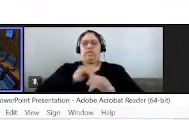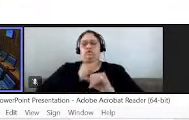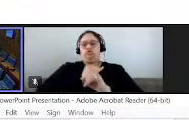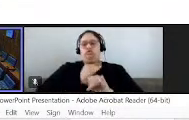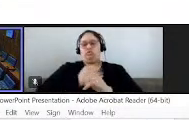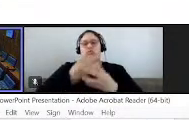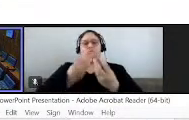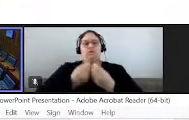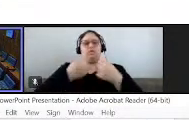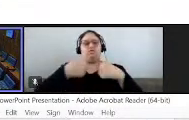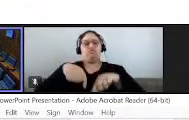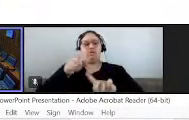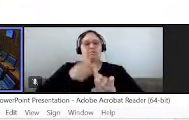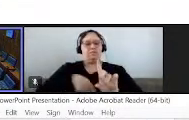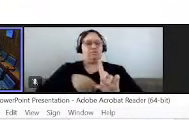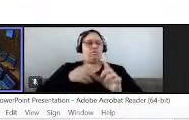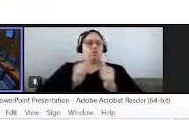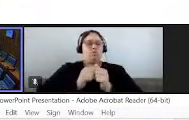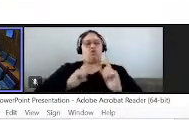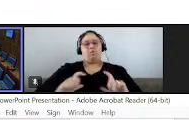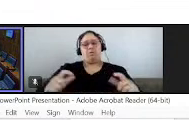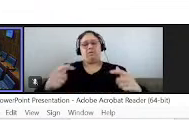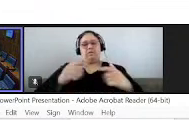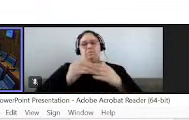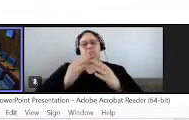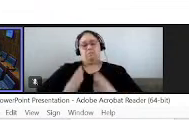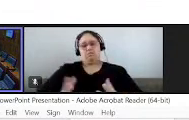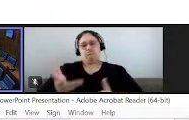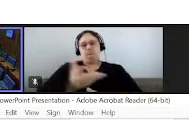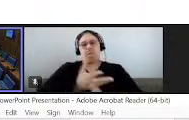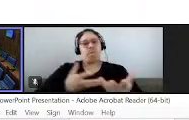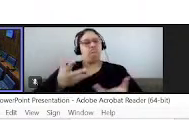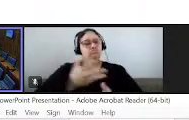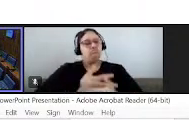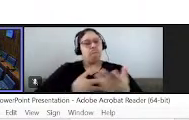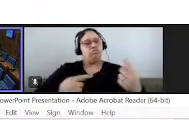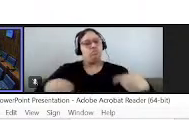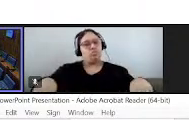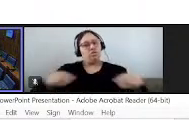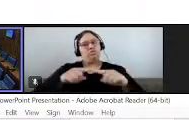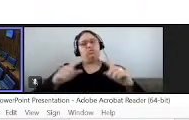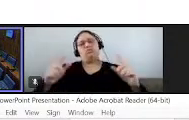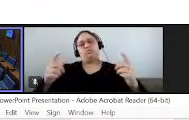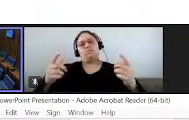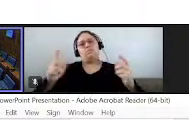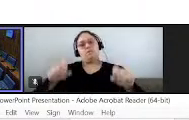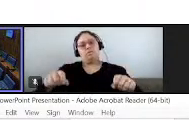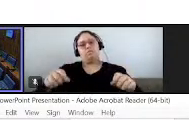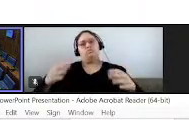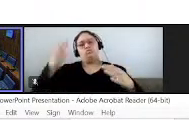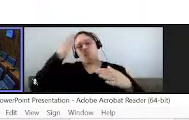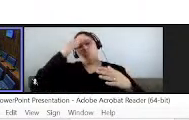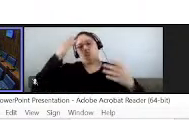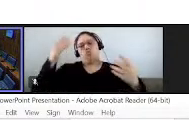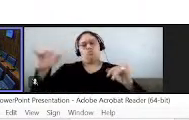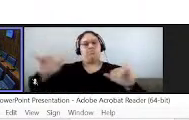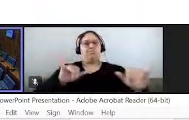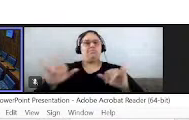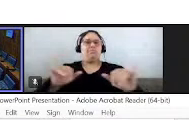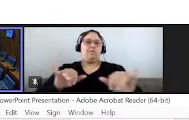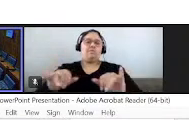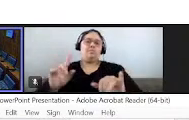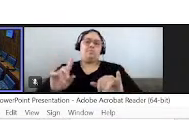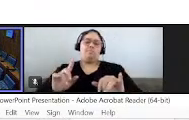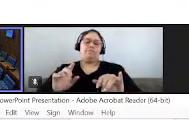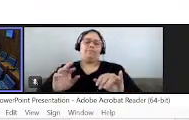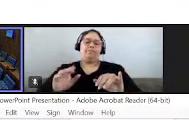the chairpersons and with the committee members to come to to be aligned in their thinking,